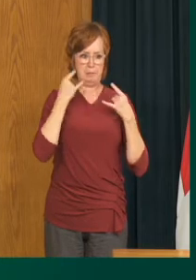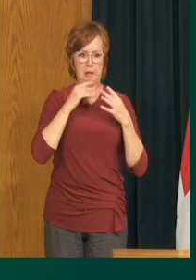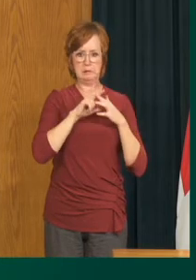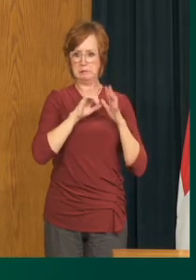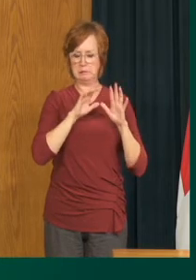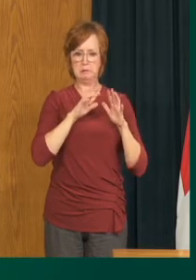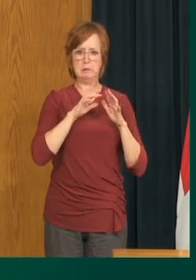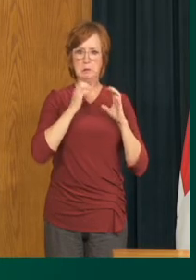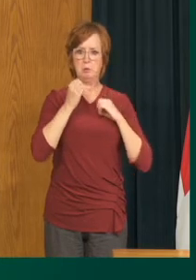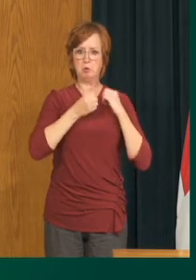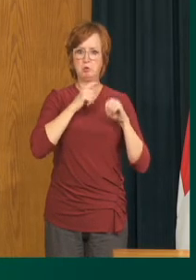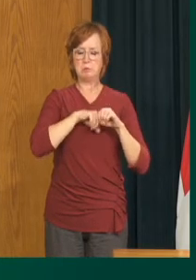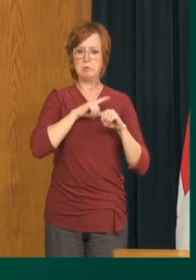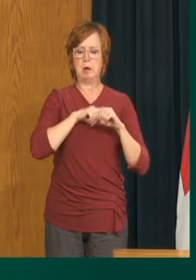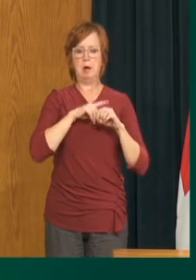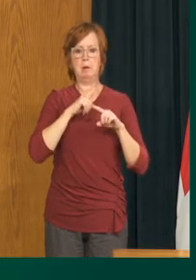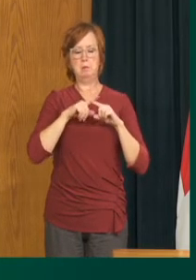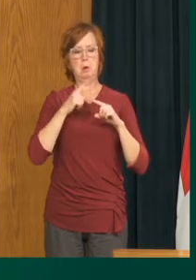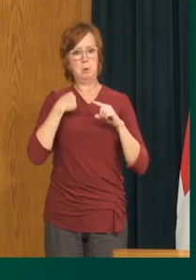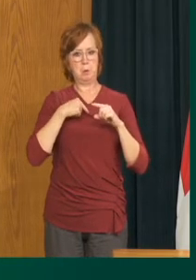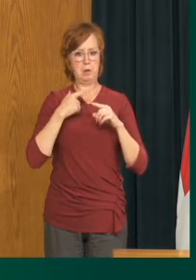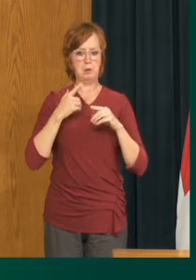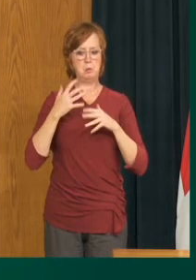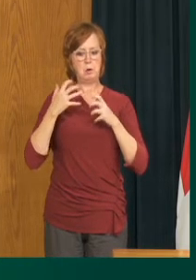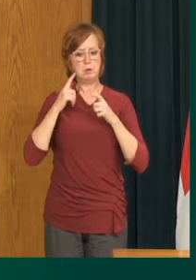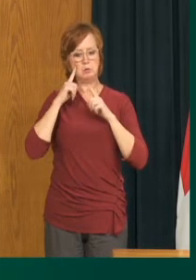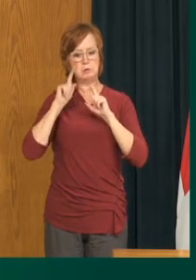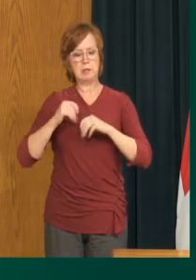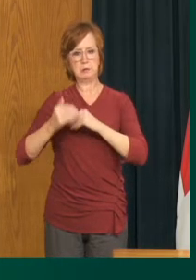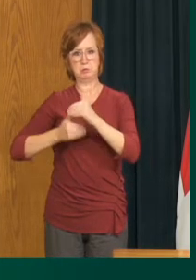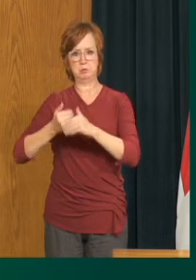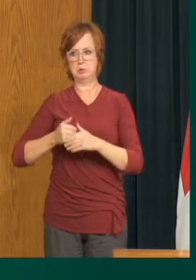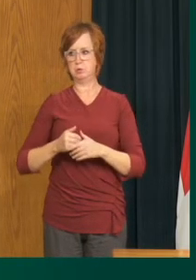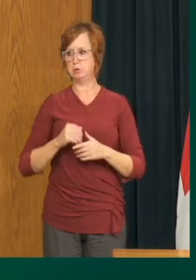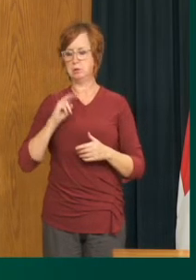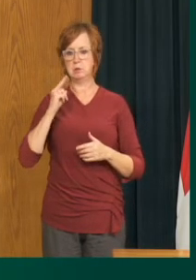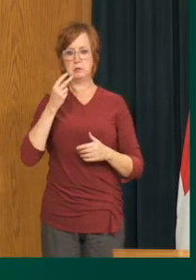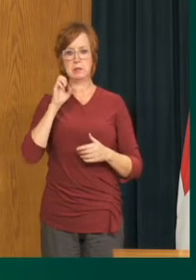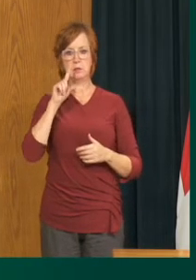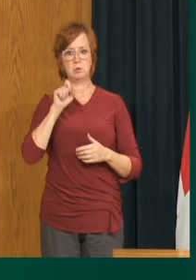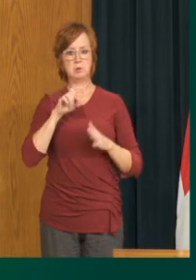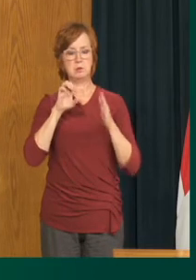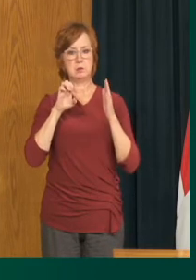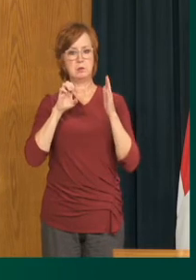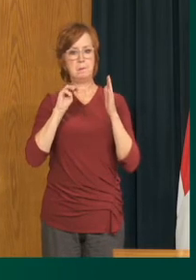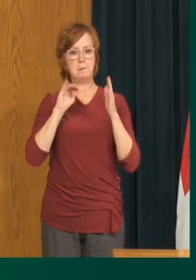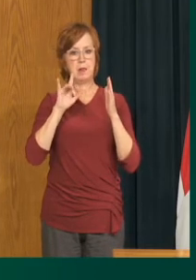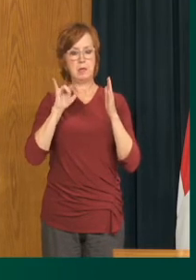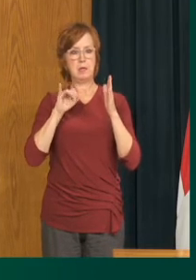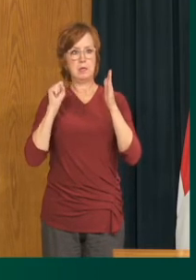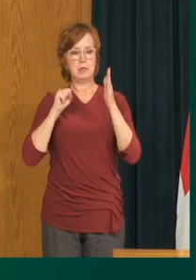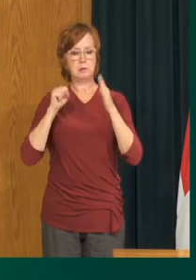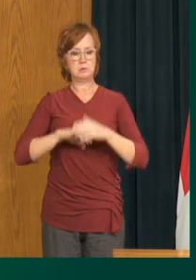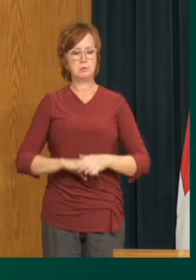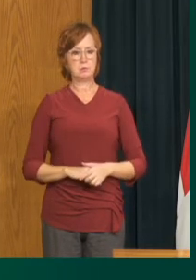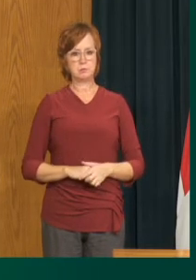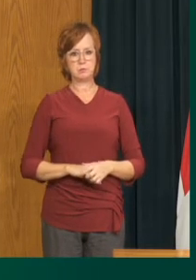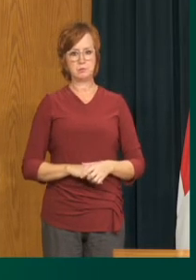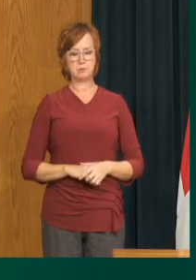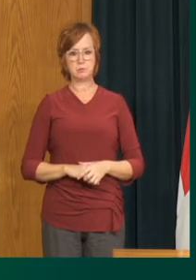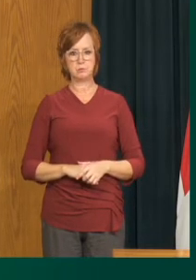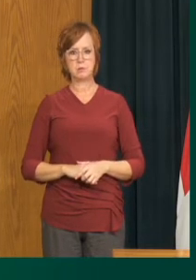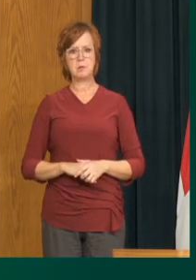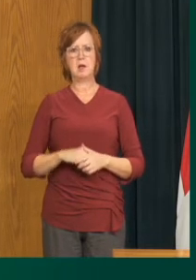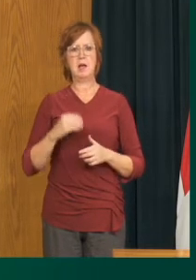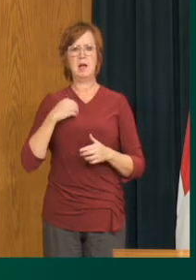ongoing basis moving forward. Do you have a follow-up, Emily? Yeah, so there's now an